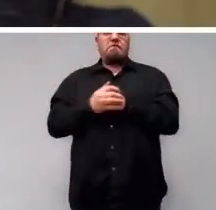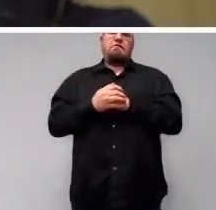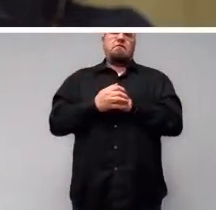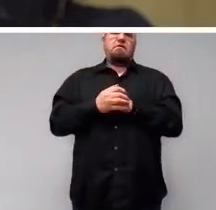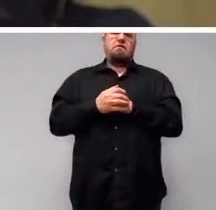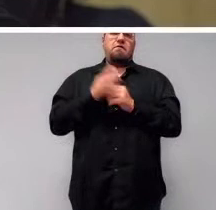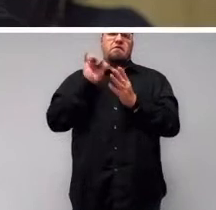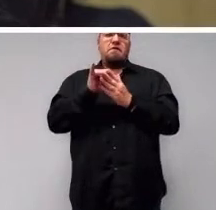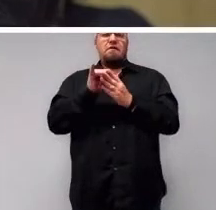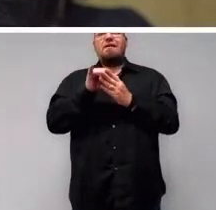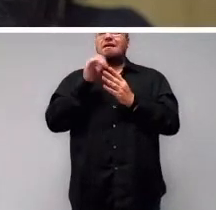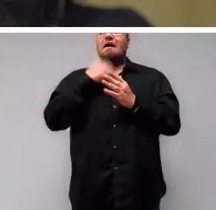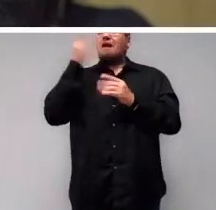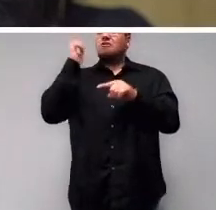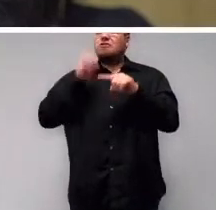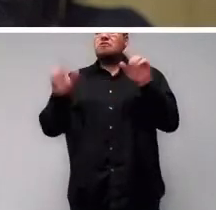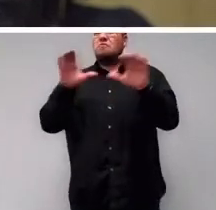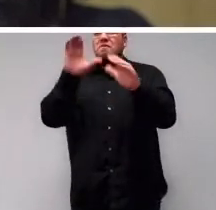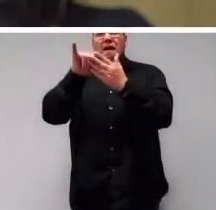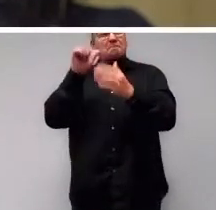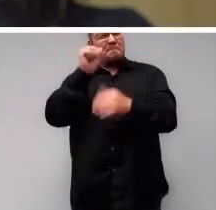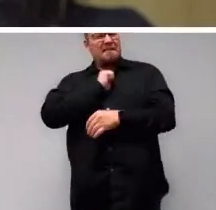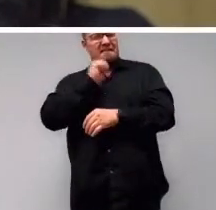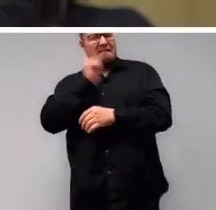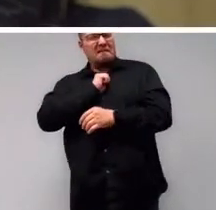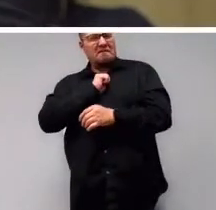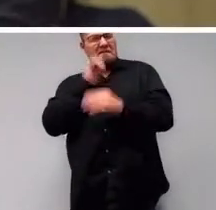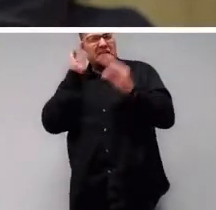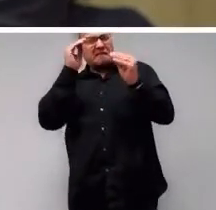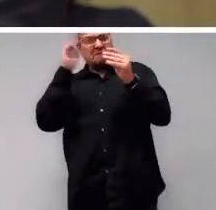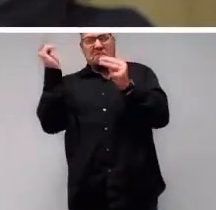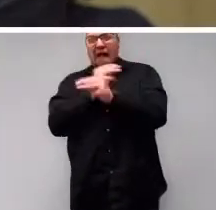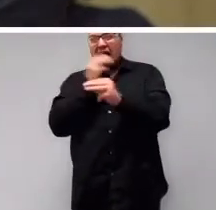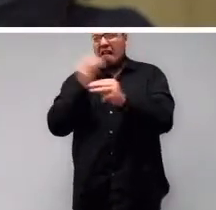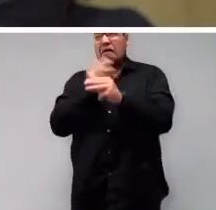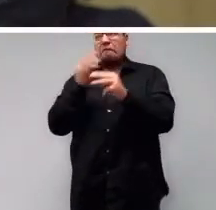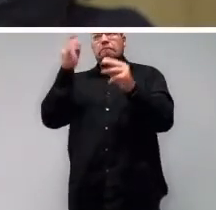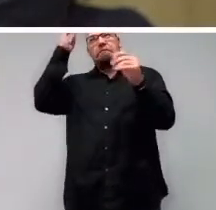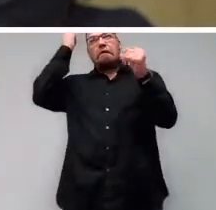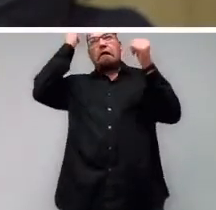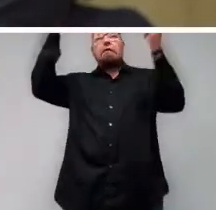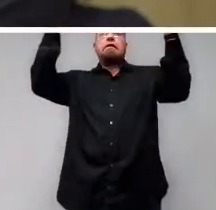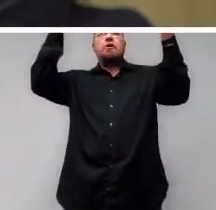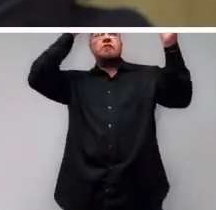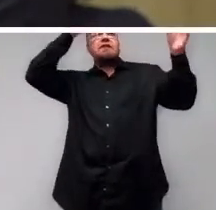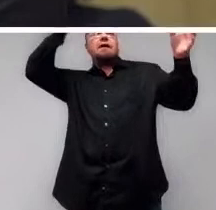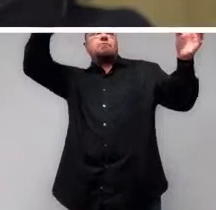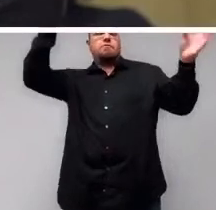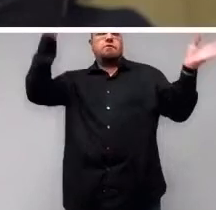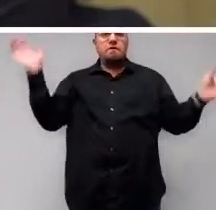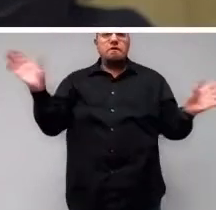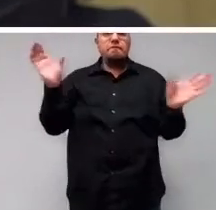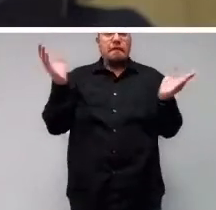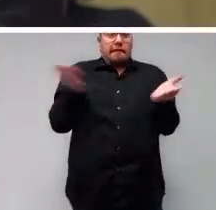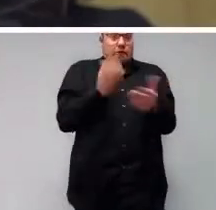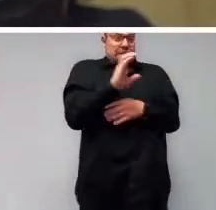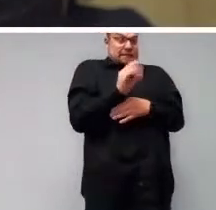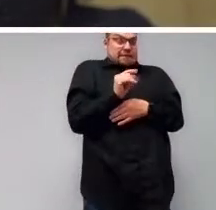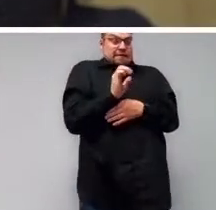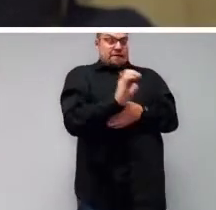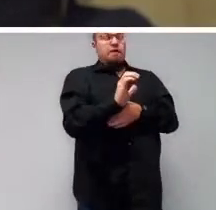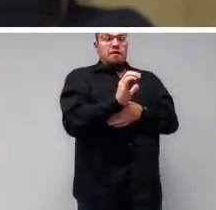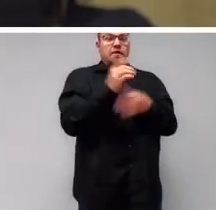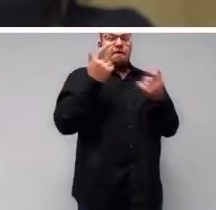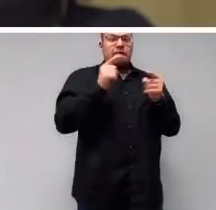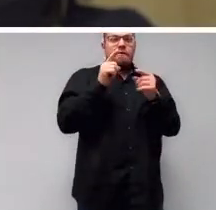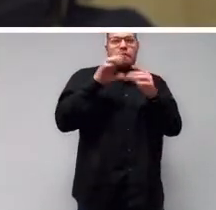that I couldn't bridge all by myself, teaching math at several of our schools here in town. But here at CTEC, when you learn to